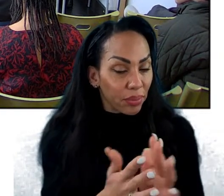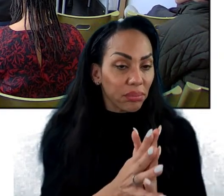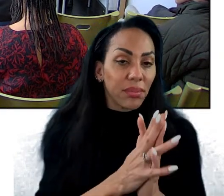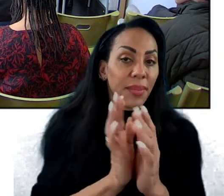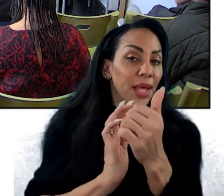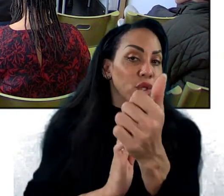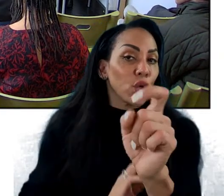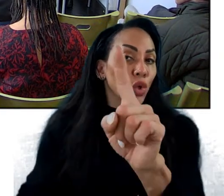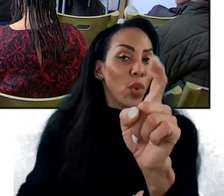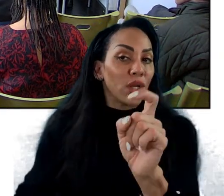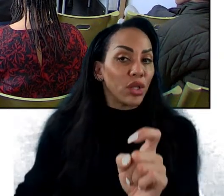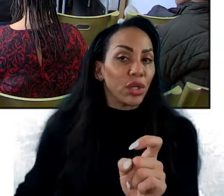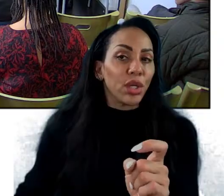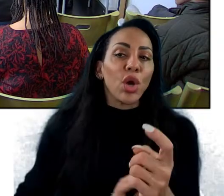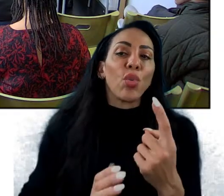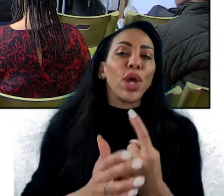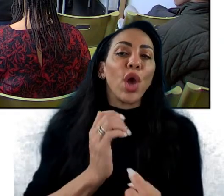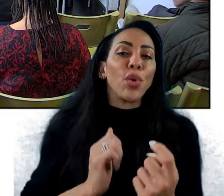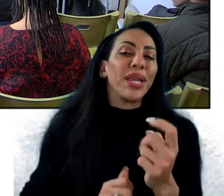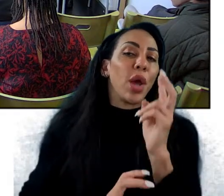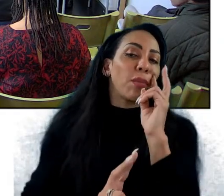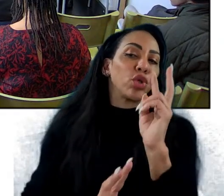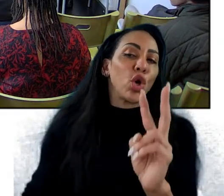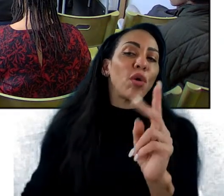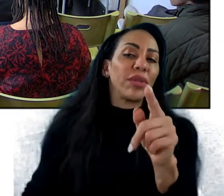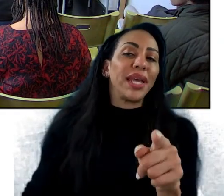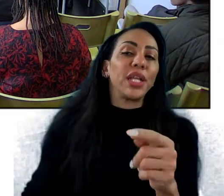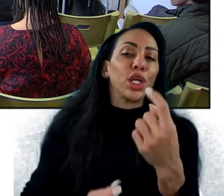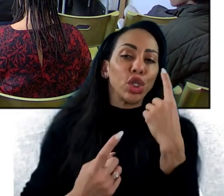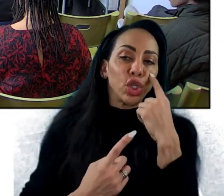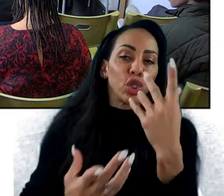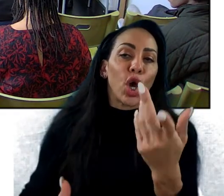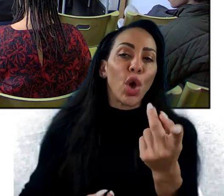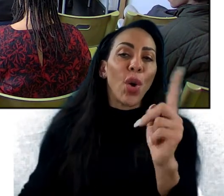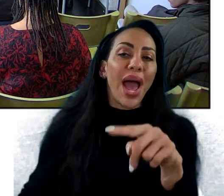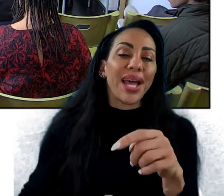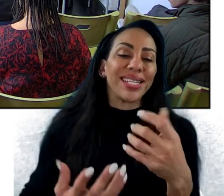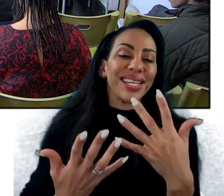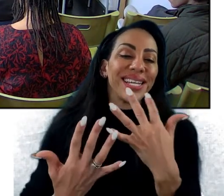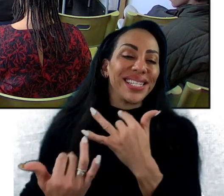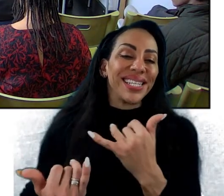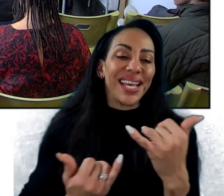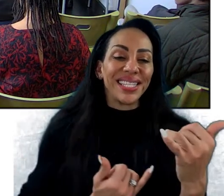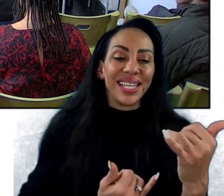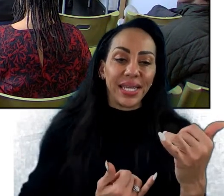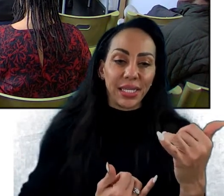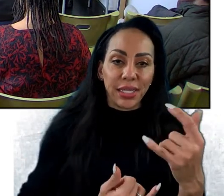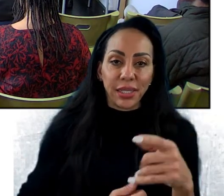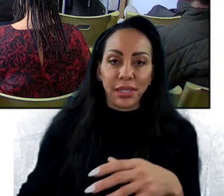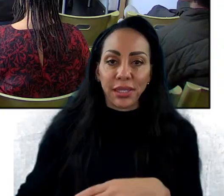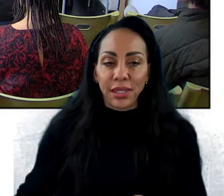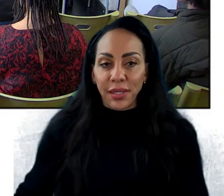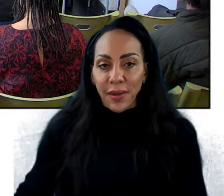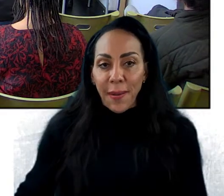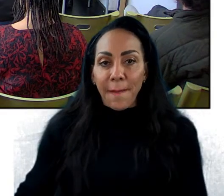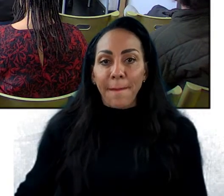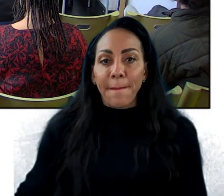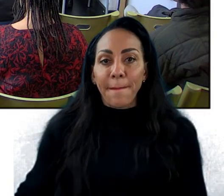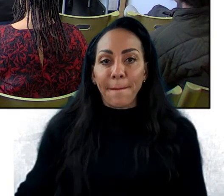people using it in the show and test. And I guess, like, Pete, your observation with your partner bringing that up as a fidget toy.